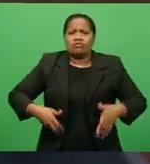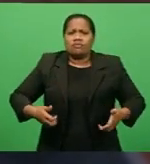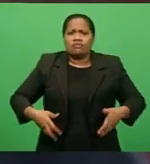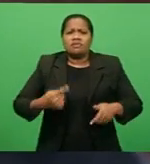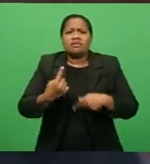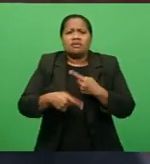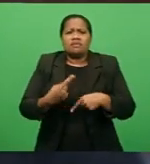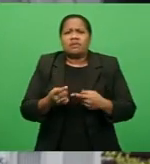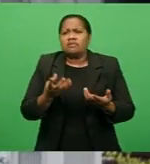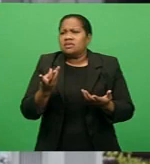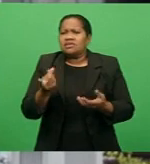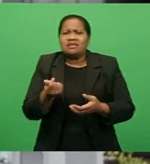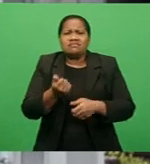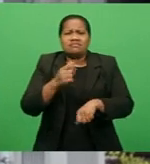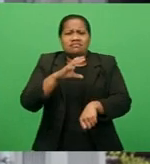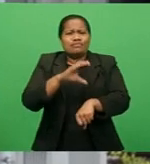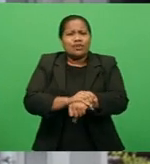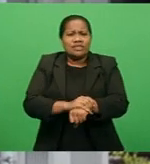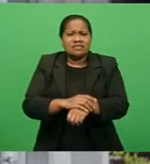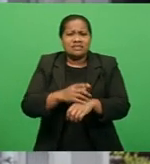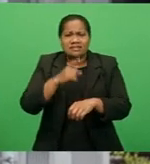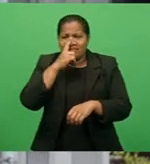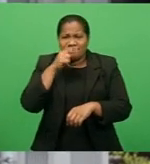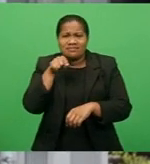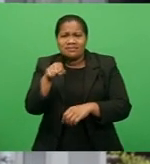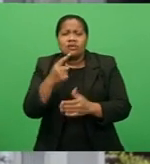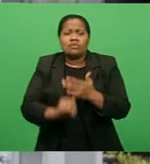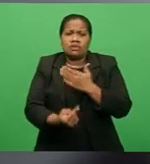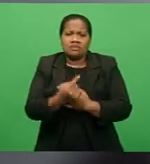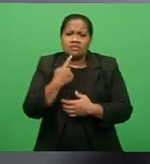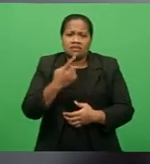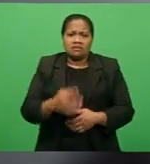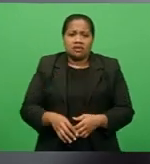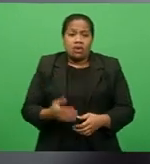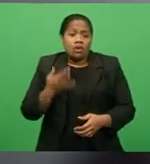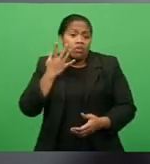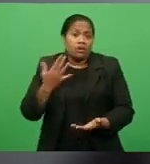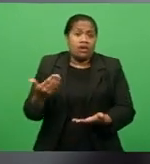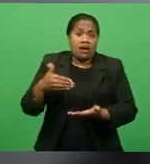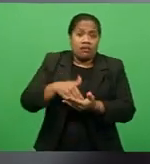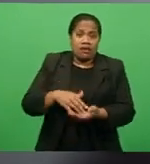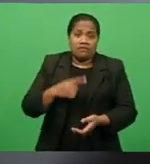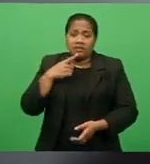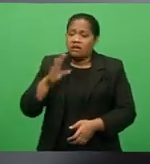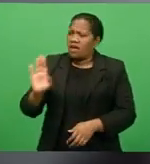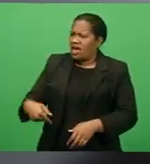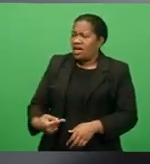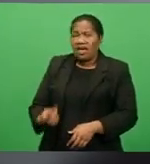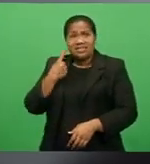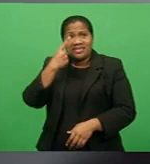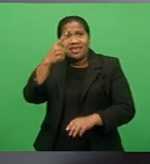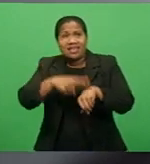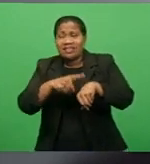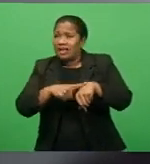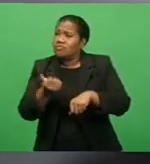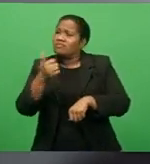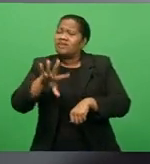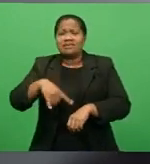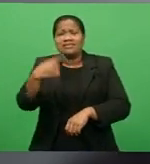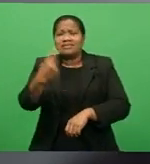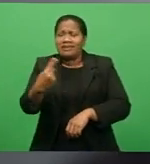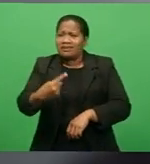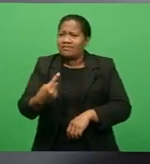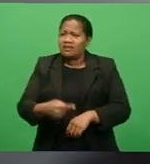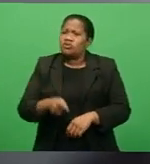it unjust and rude. As soon as we reach there, look at that time, already 11 o'clock past, you can break the curfew. Go, mai,